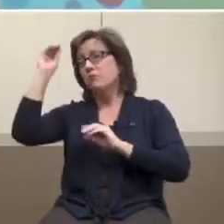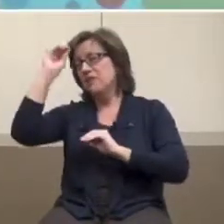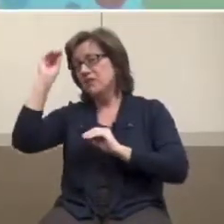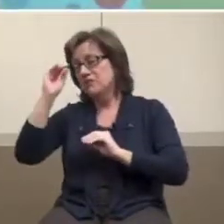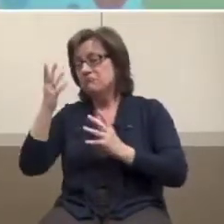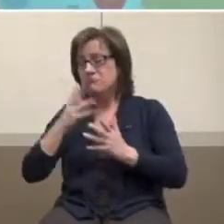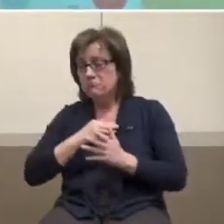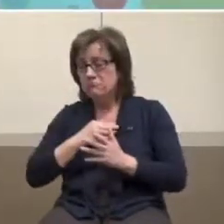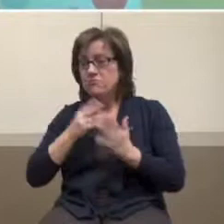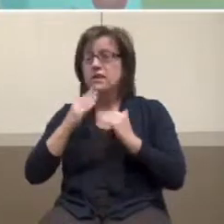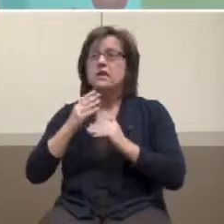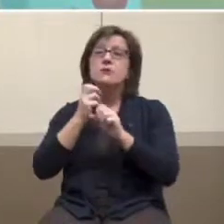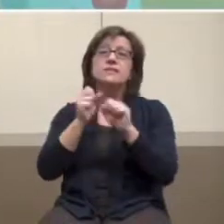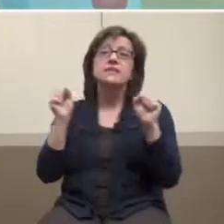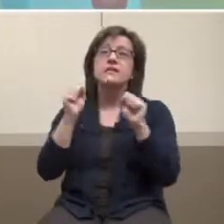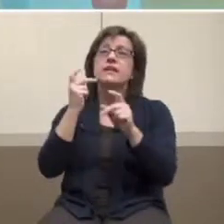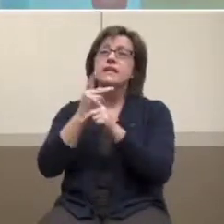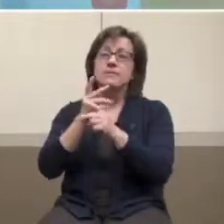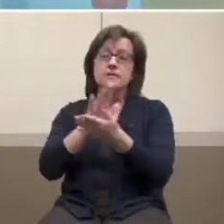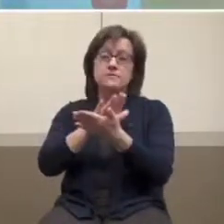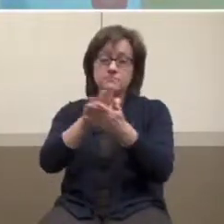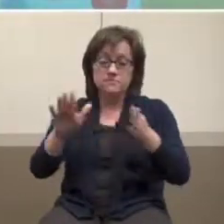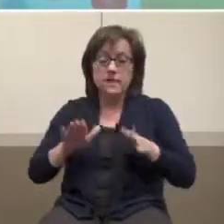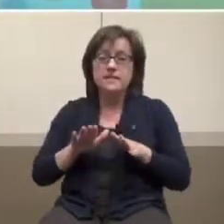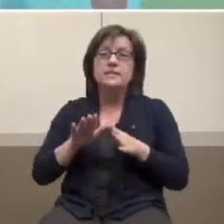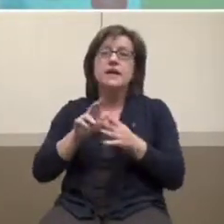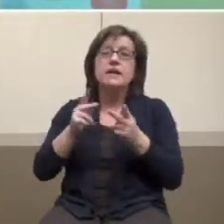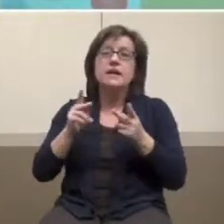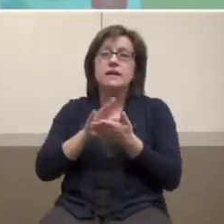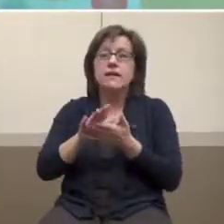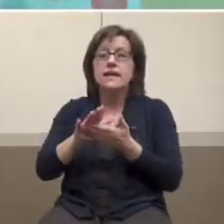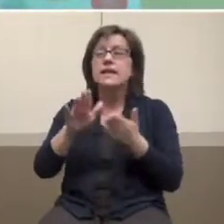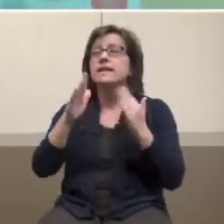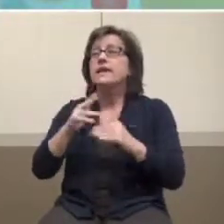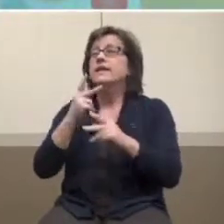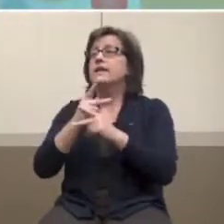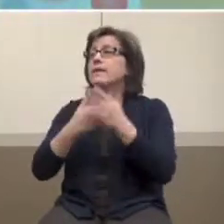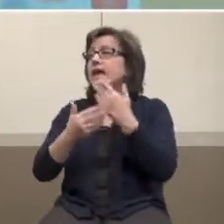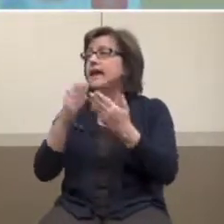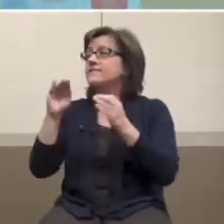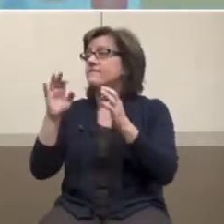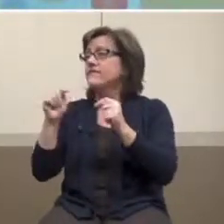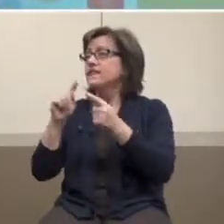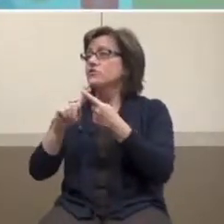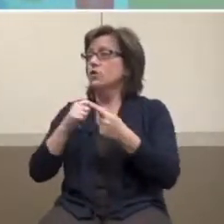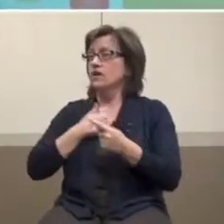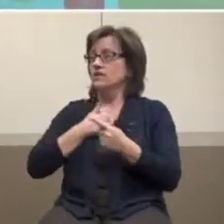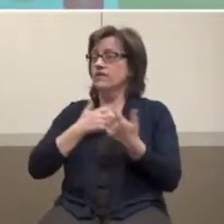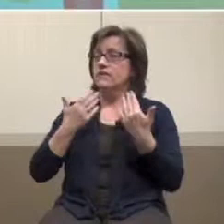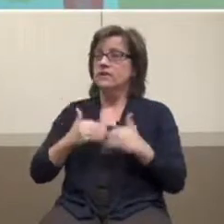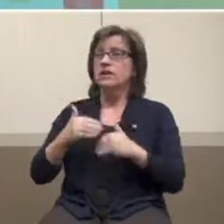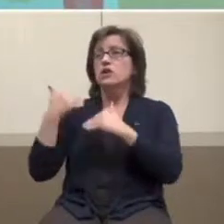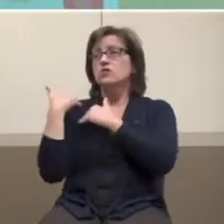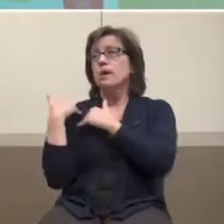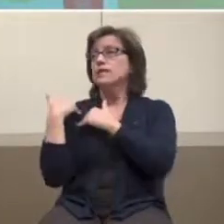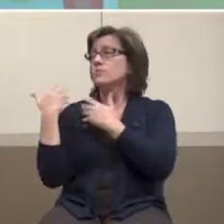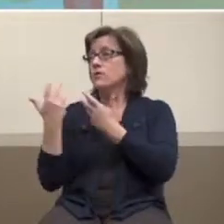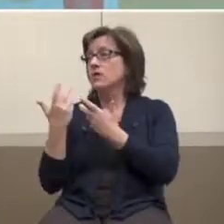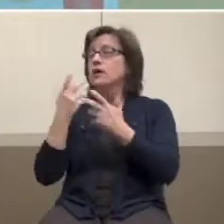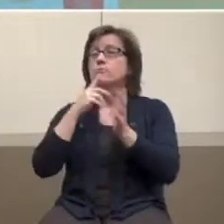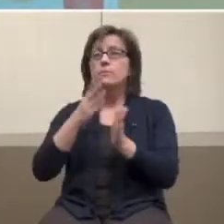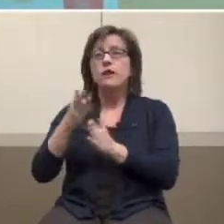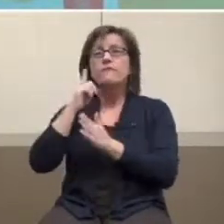by keeping our space clean and keeping our hands and feet to ourselves. We will be responsible by being prepared for class and completing